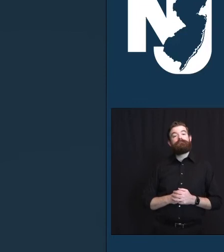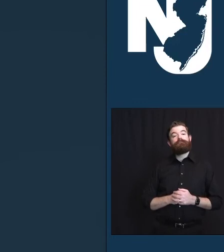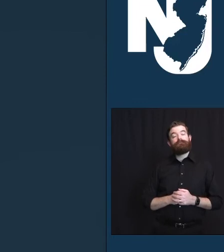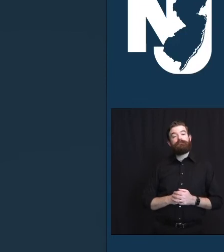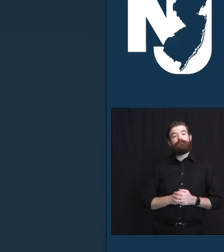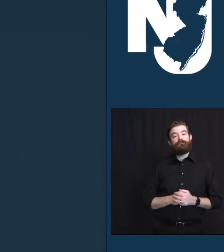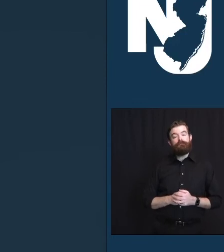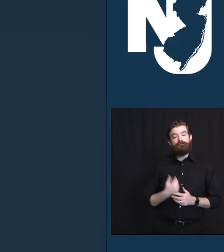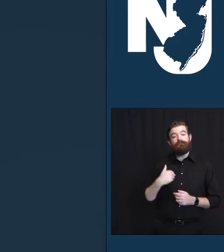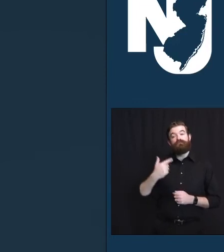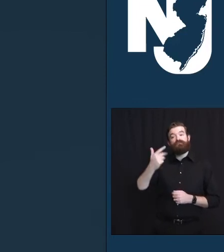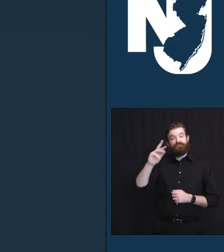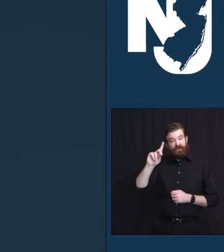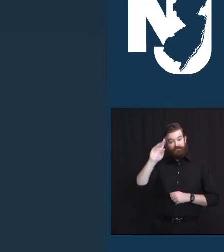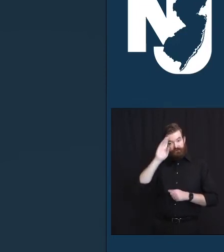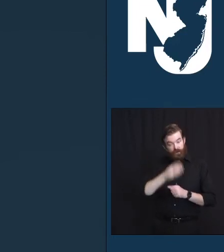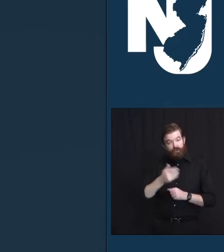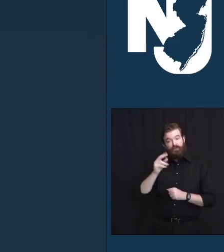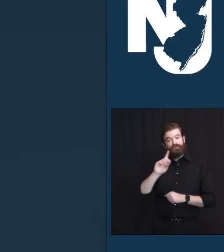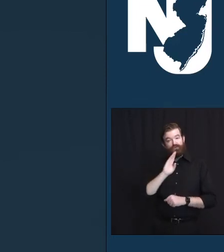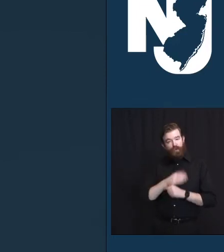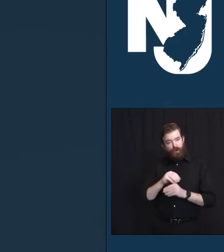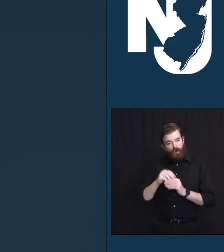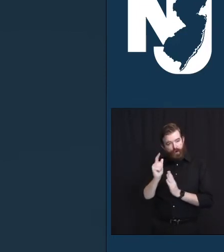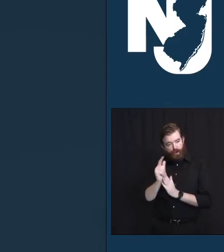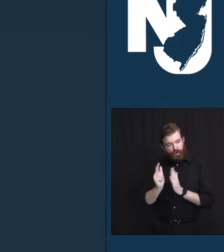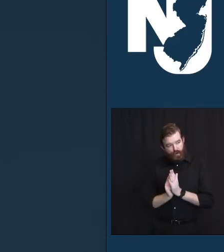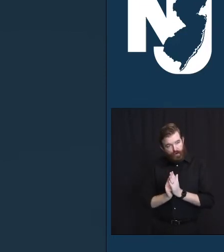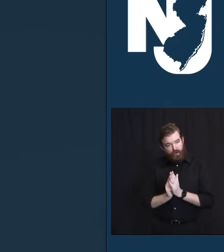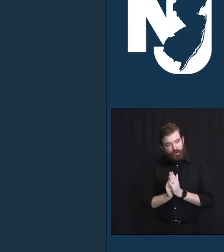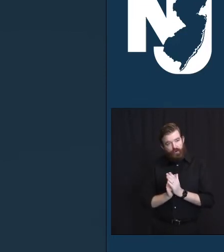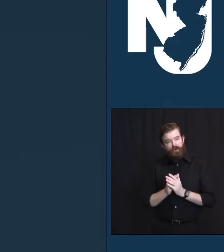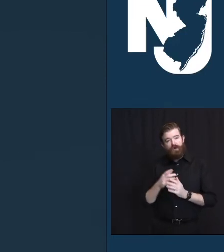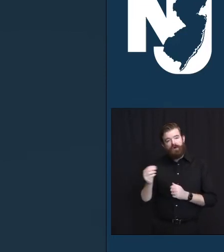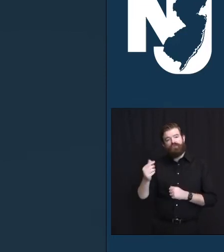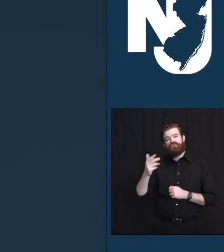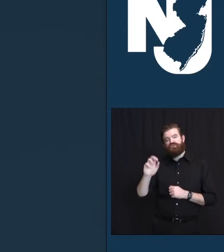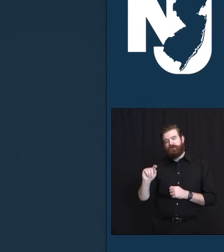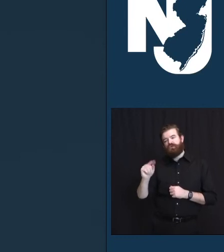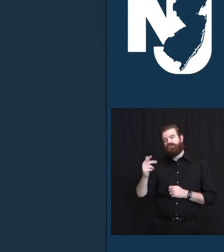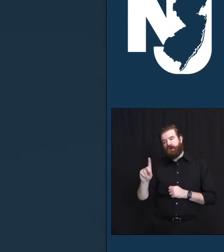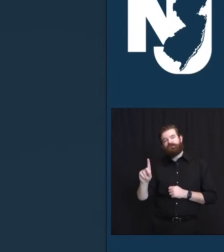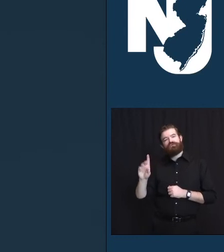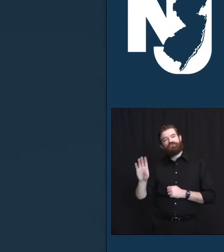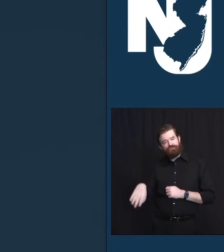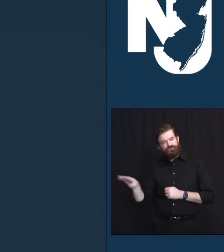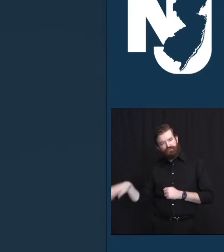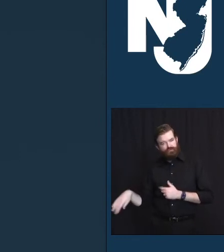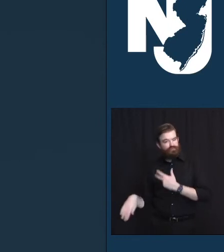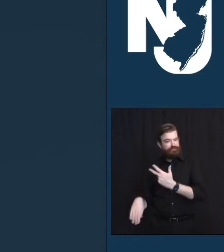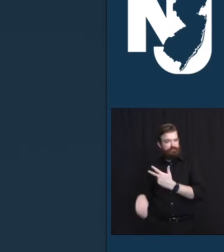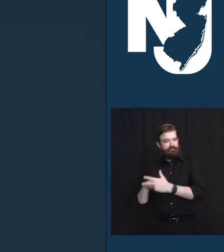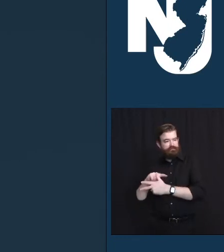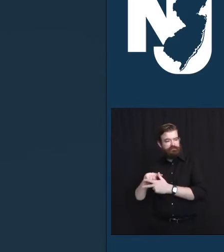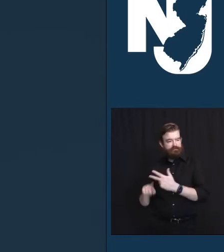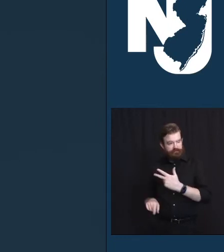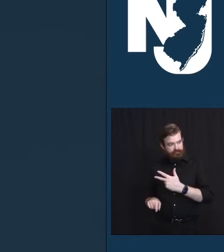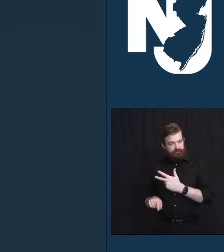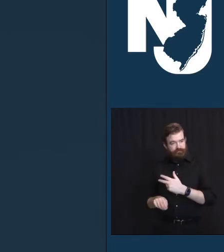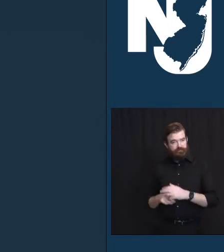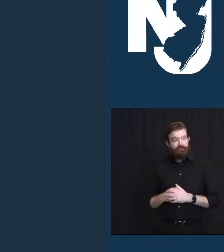4 great-grandchildren, Logan, Wyatt, Owen, and Cole. What amazing changes Carmela witnessed throughout a